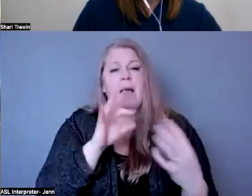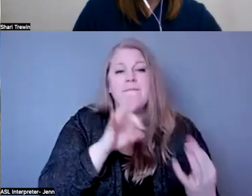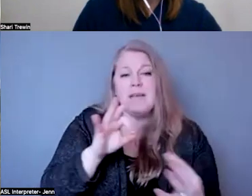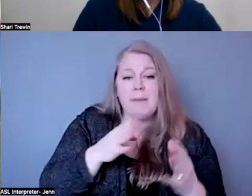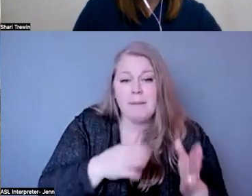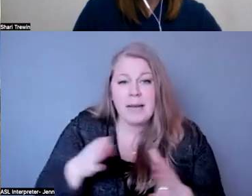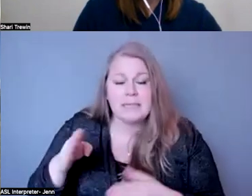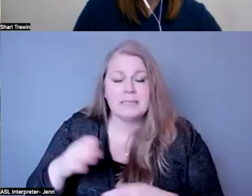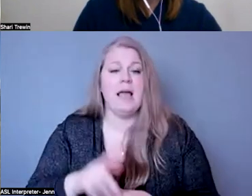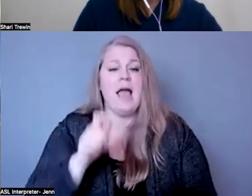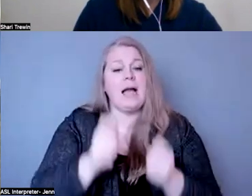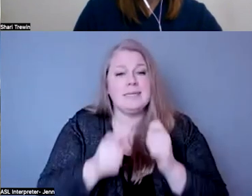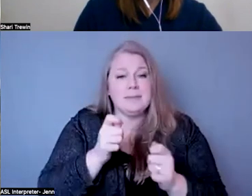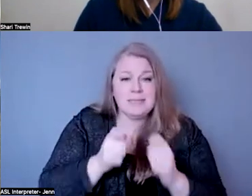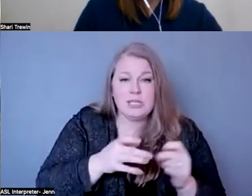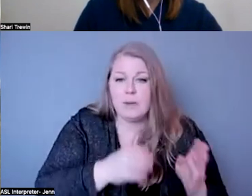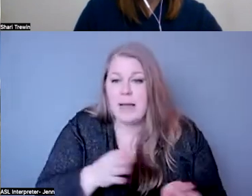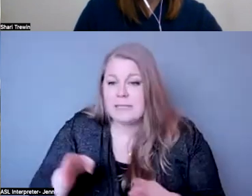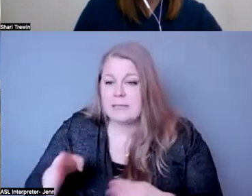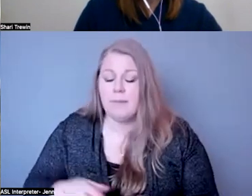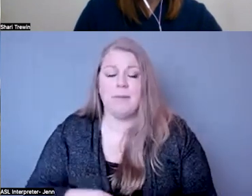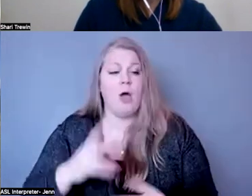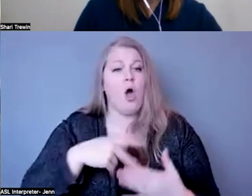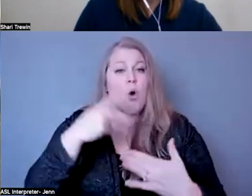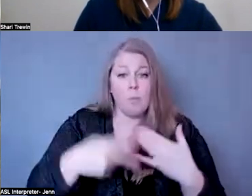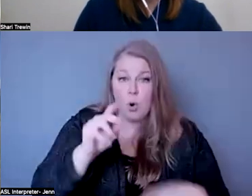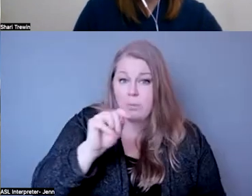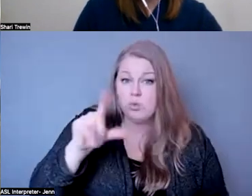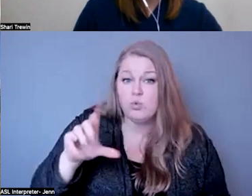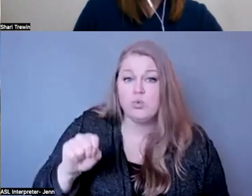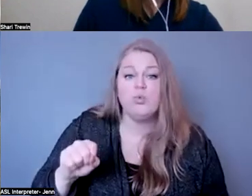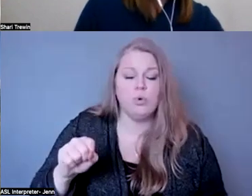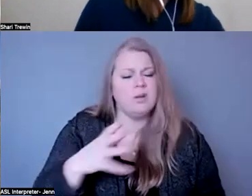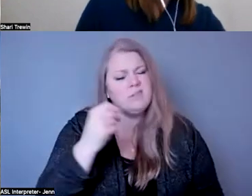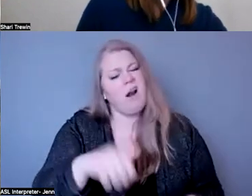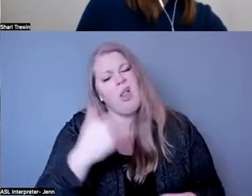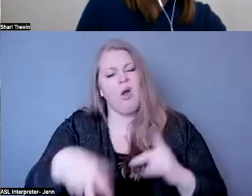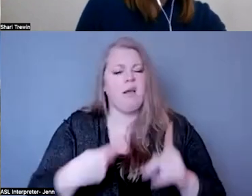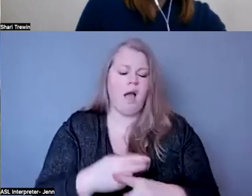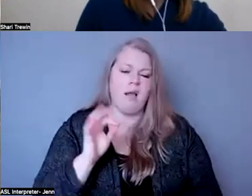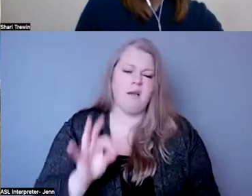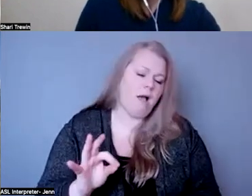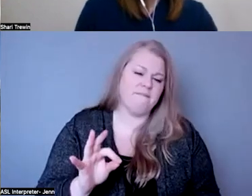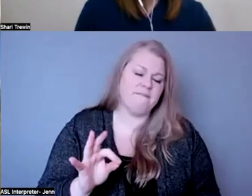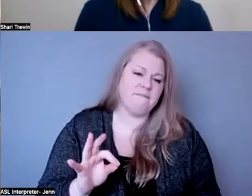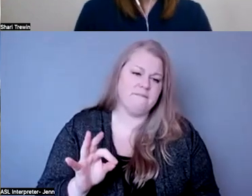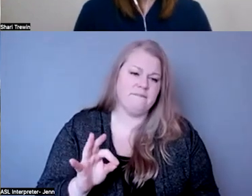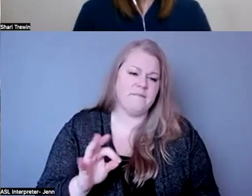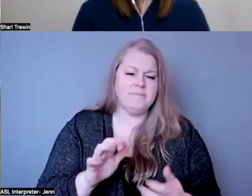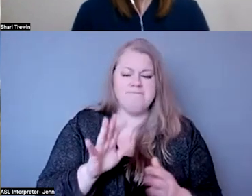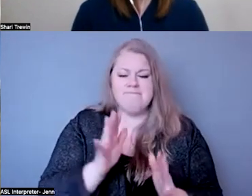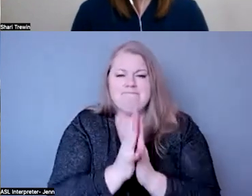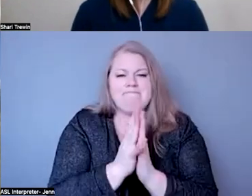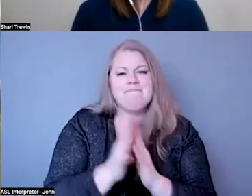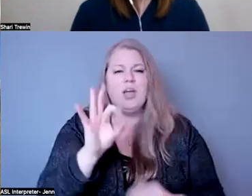mechanisms, customization mechanisms, programming tools, and other sorts of friction between the user